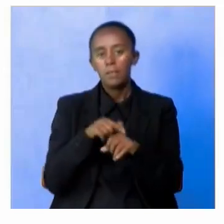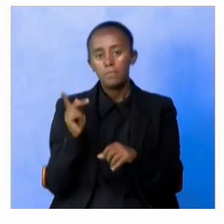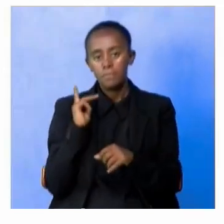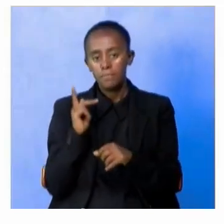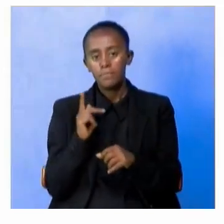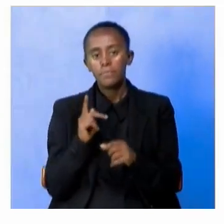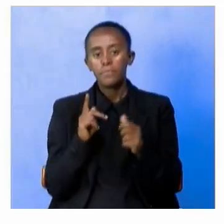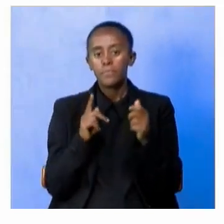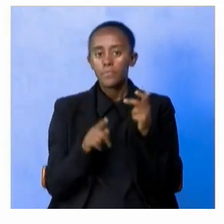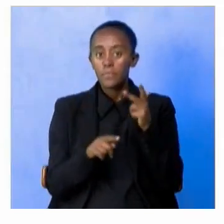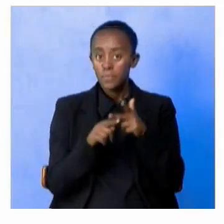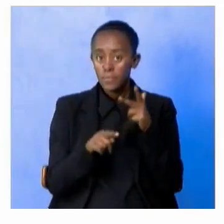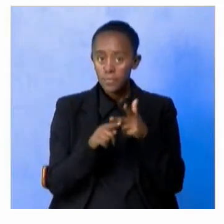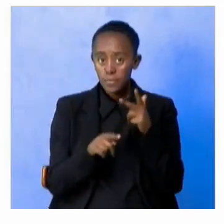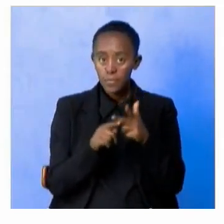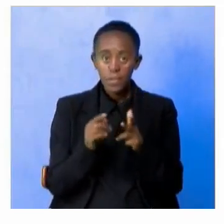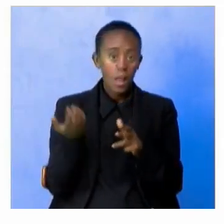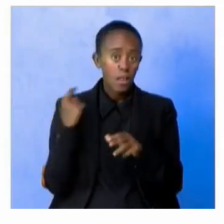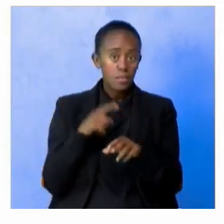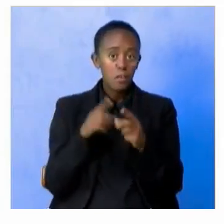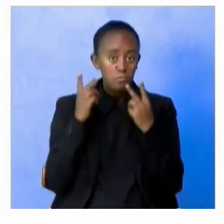saw last time is